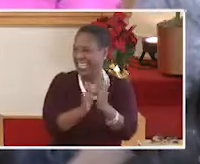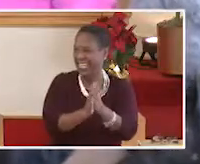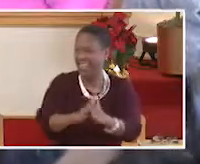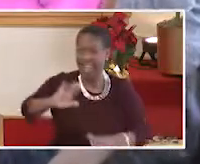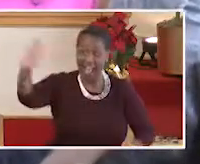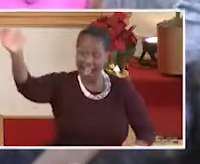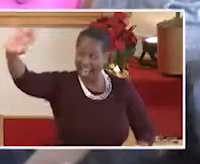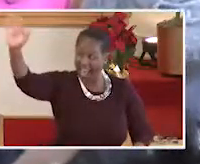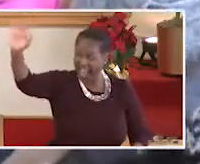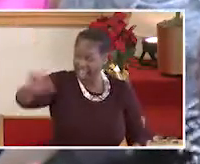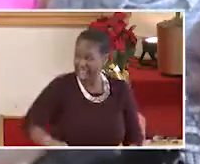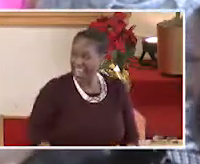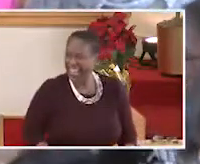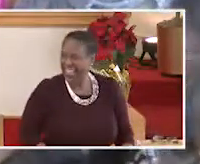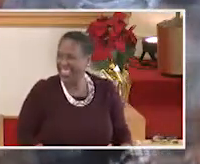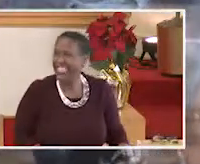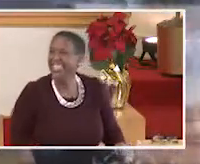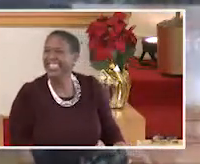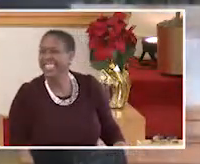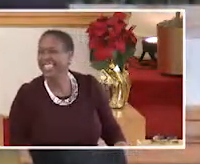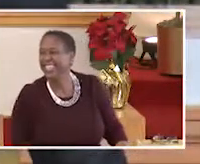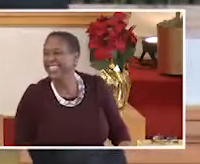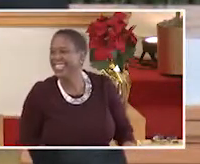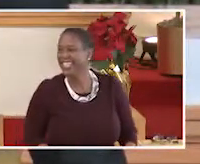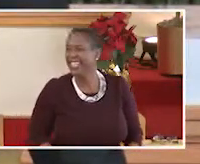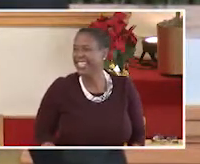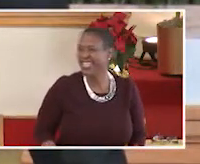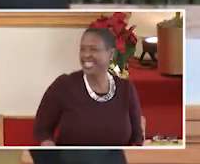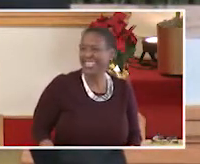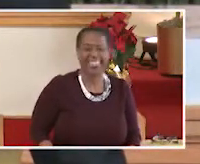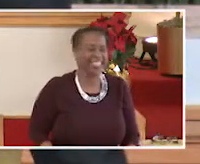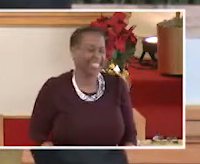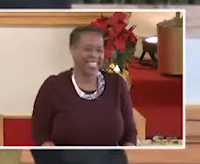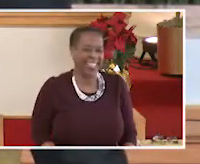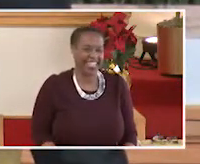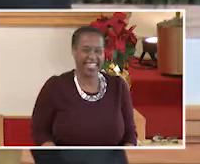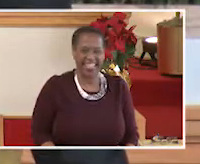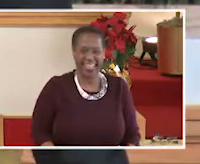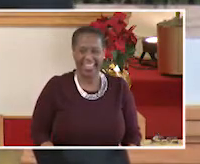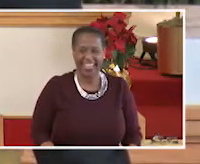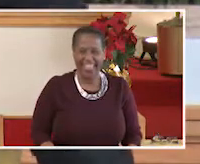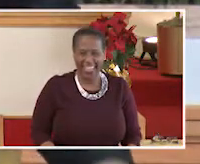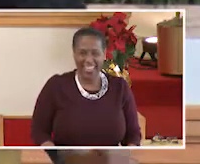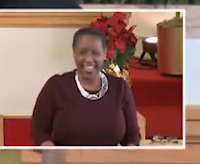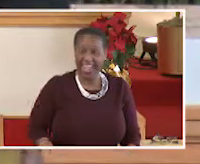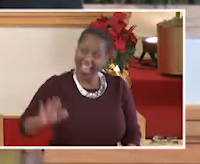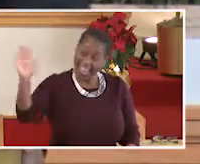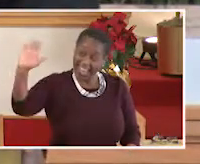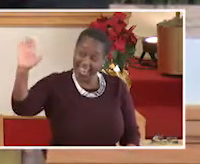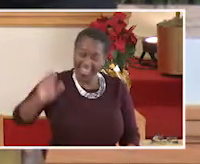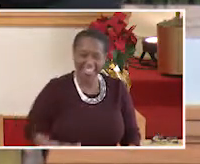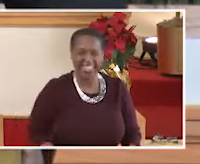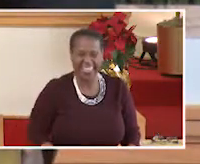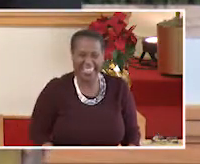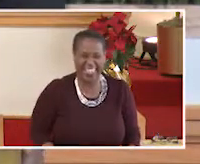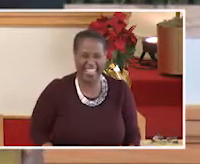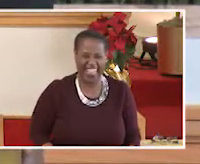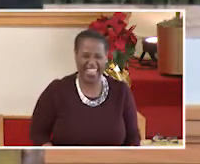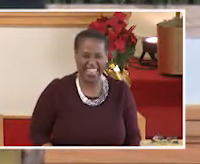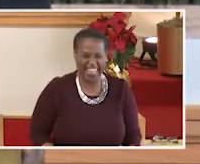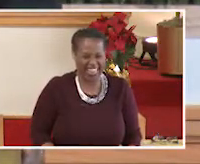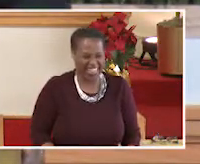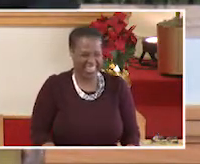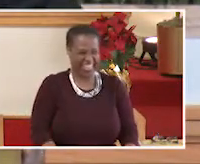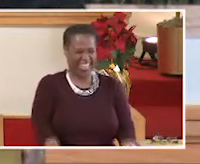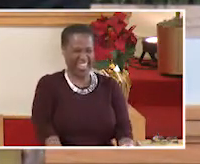us today. We thank God for your presence. Let me take my text so that